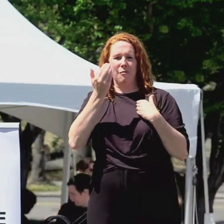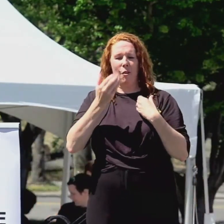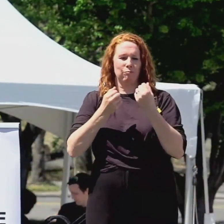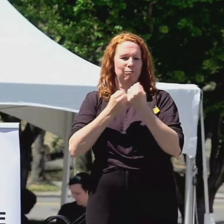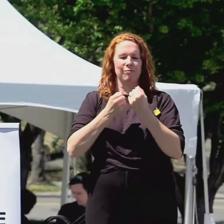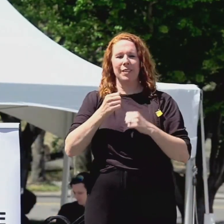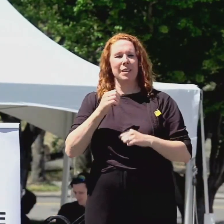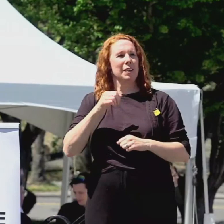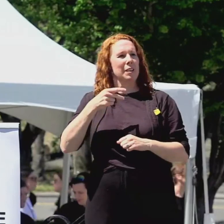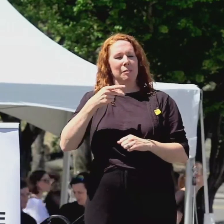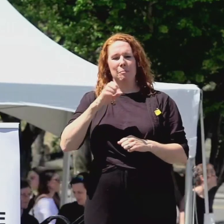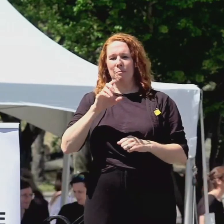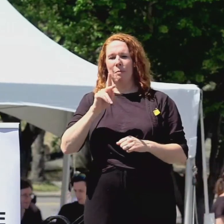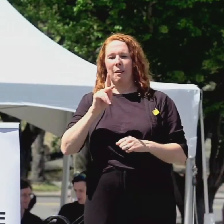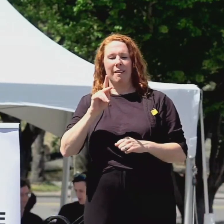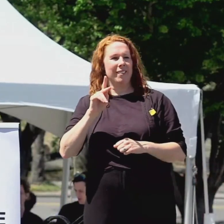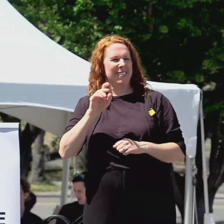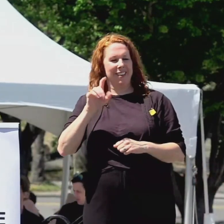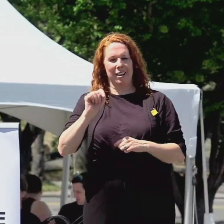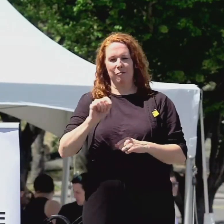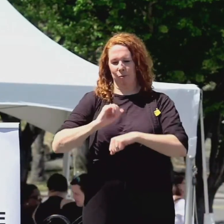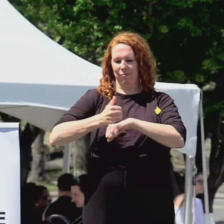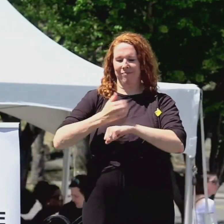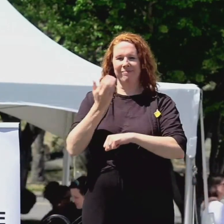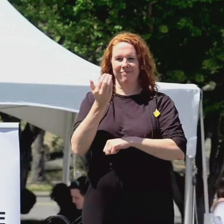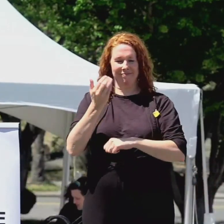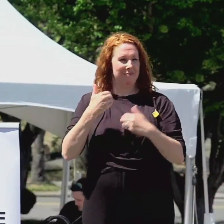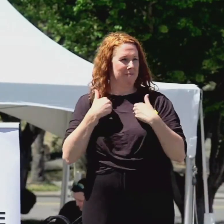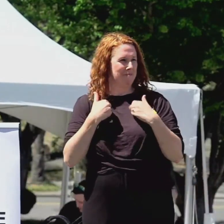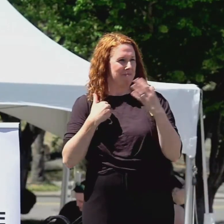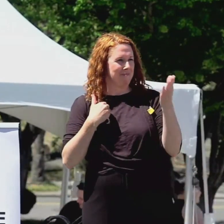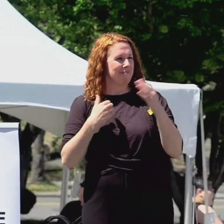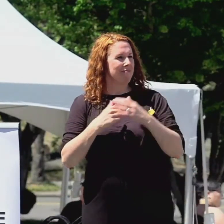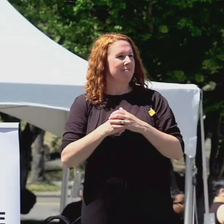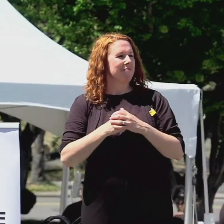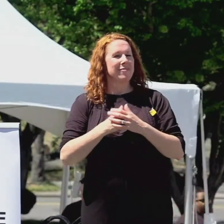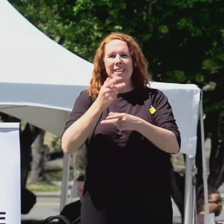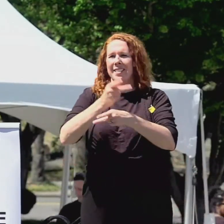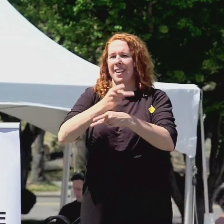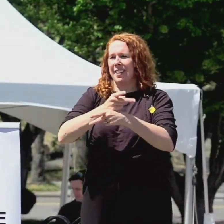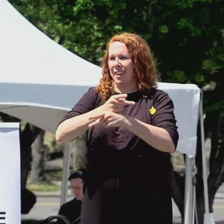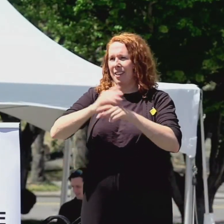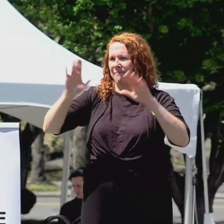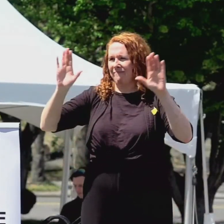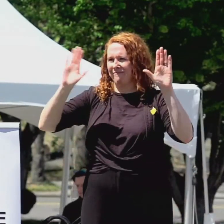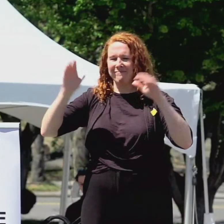Hide Campaign pop sockets, get them while they're last. And please take care of yourself